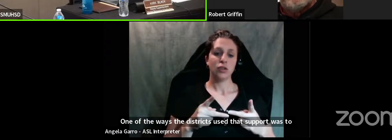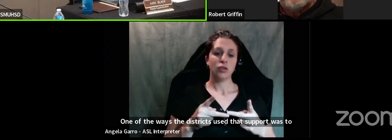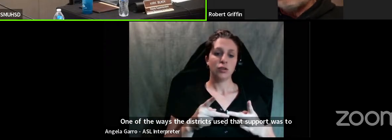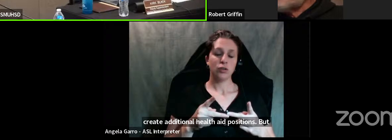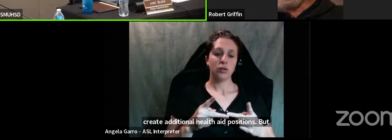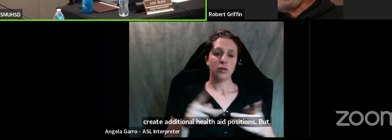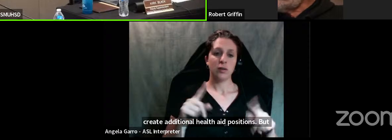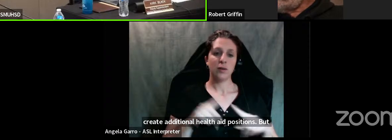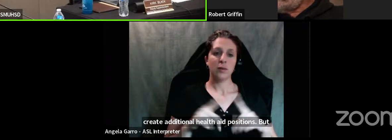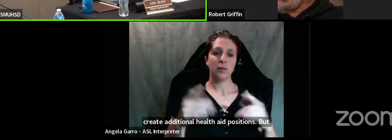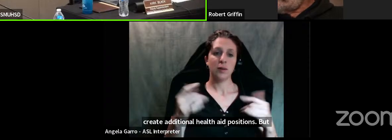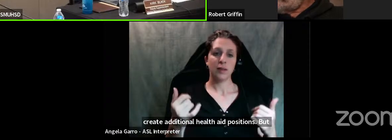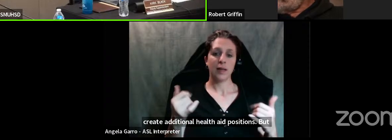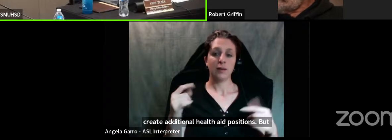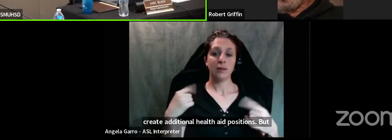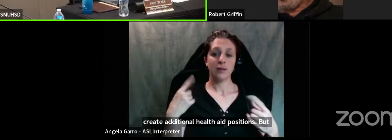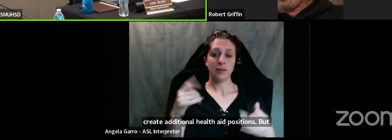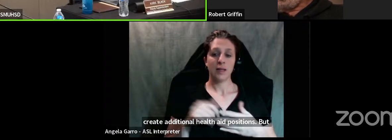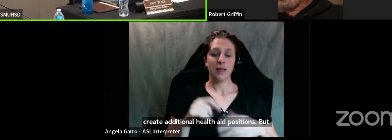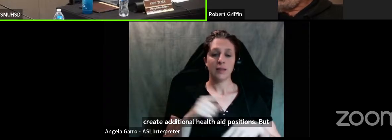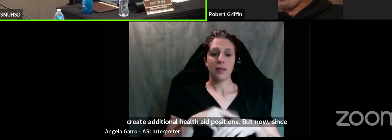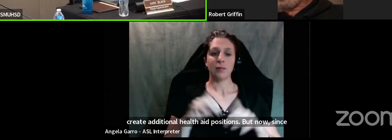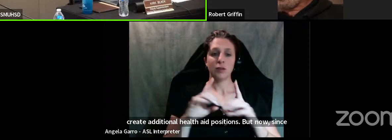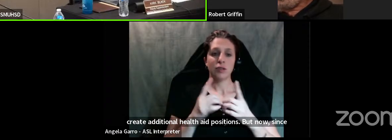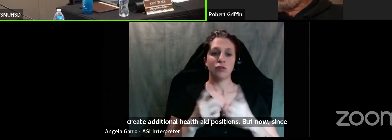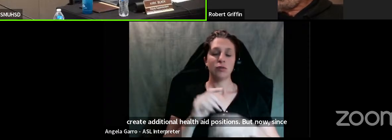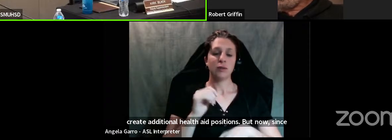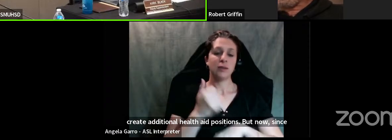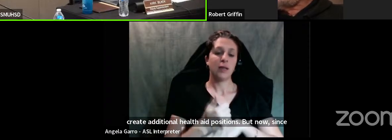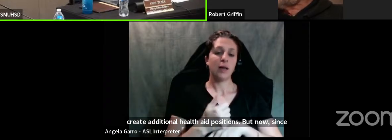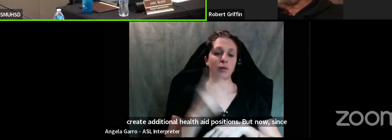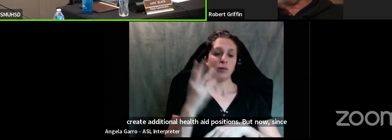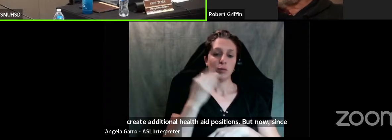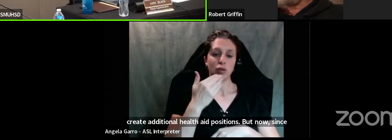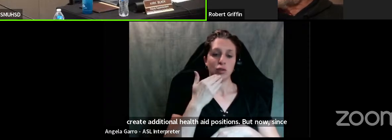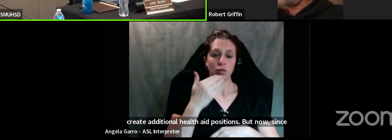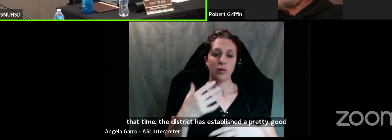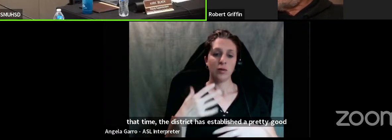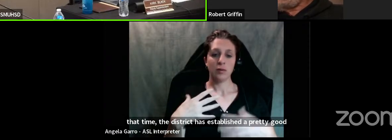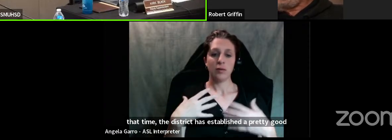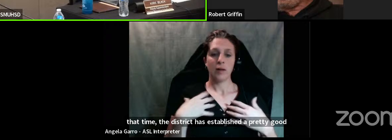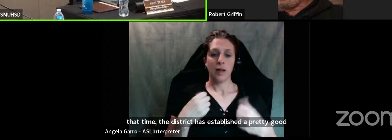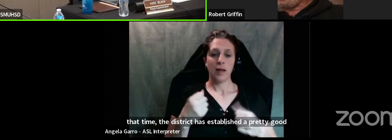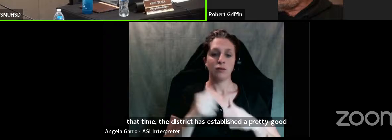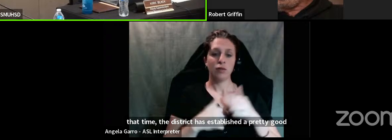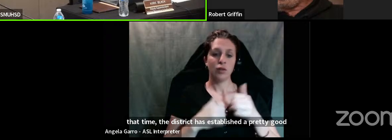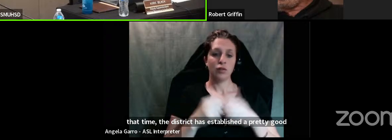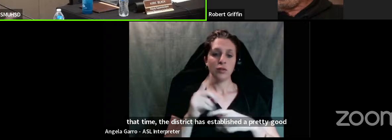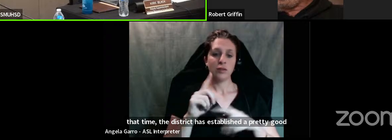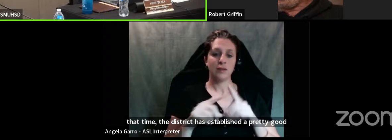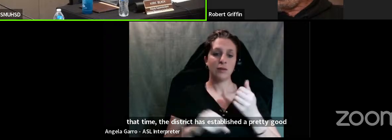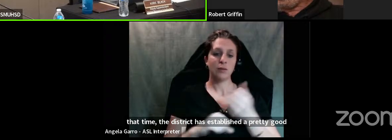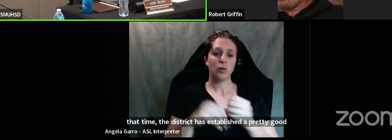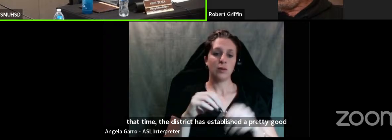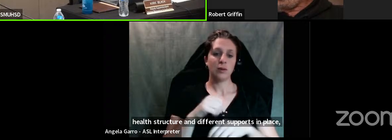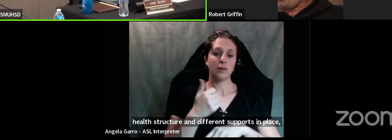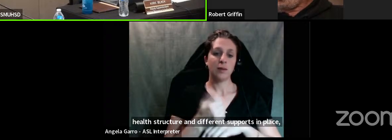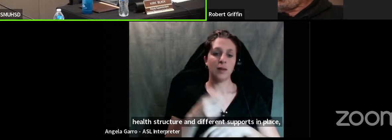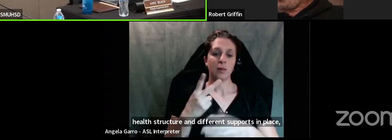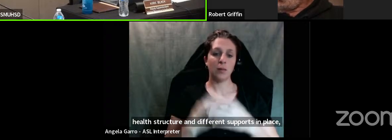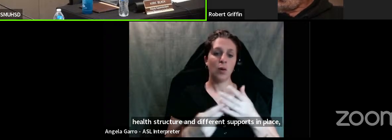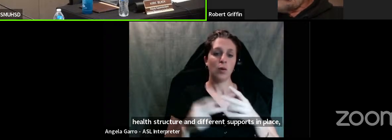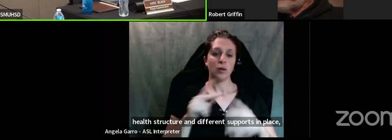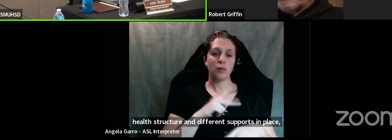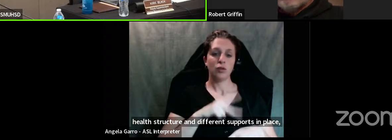But now, since that time, the district has established a pretty good health structure and different supports in place, both personnel and